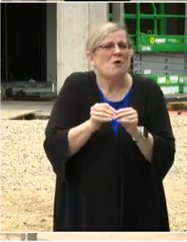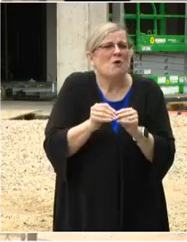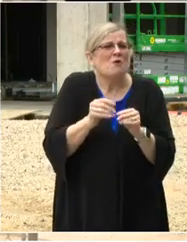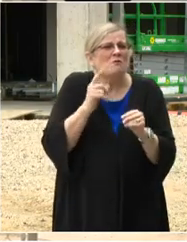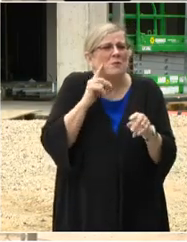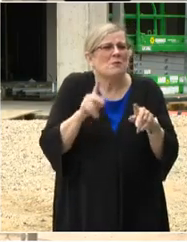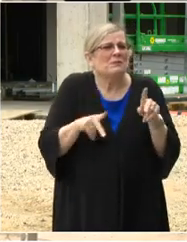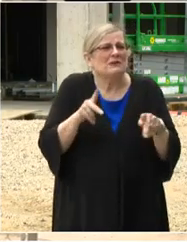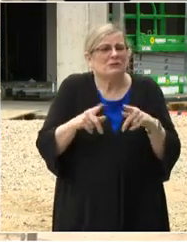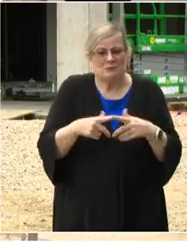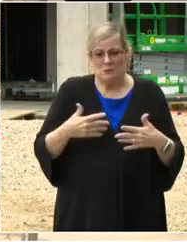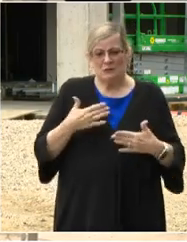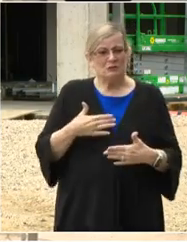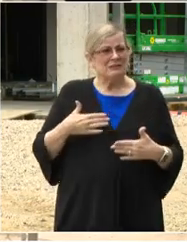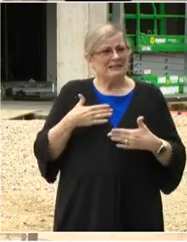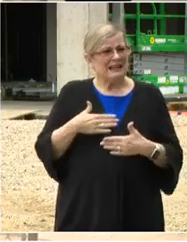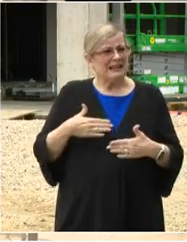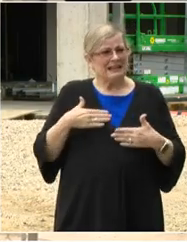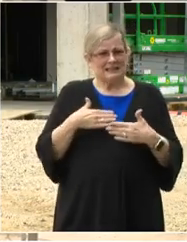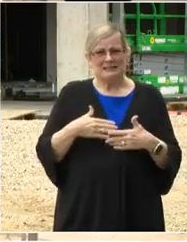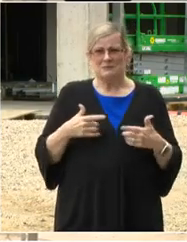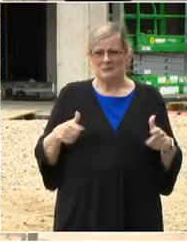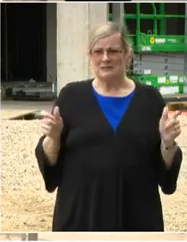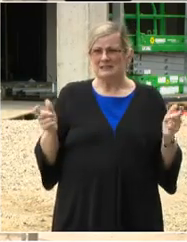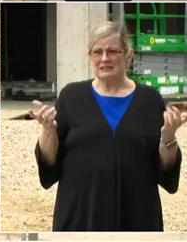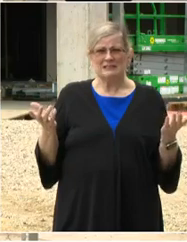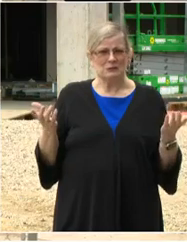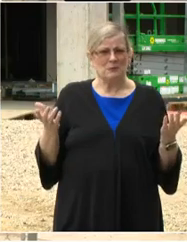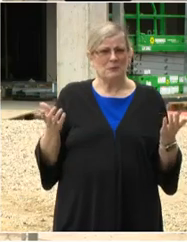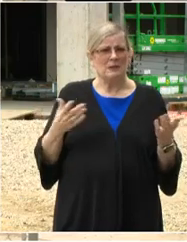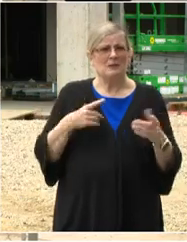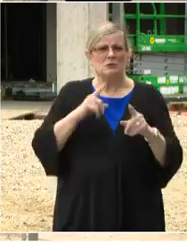more, if you don't mind. Sorry. Any response